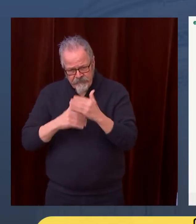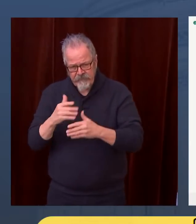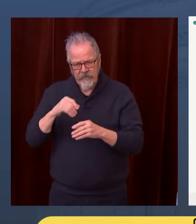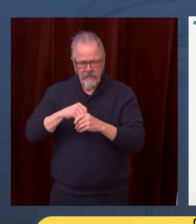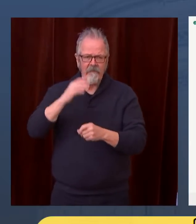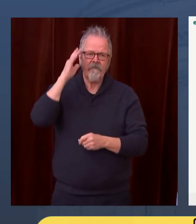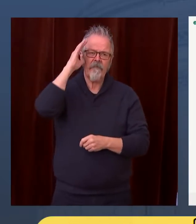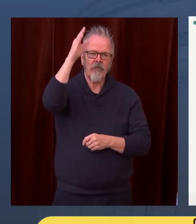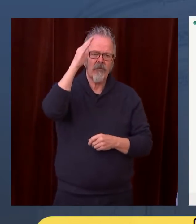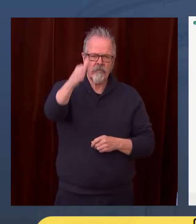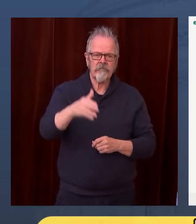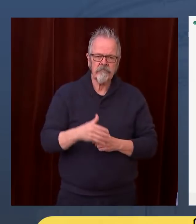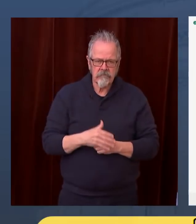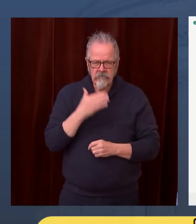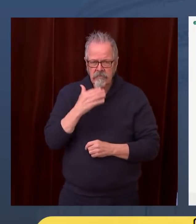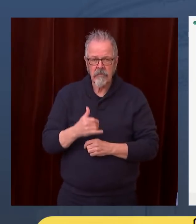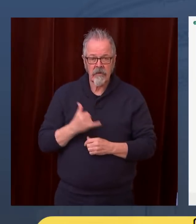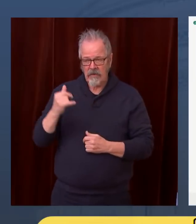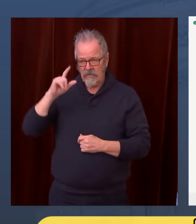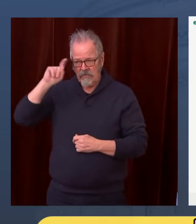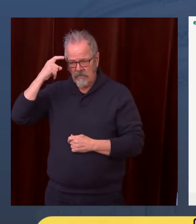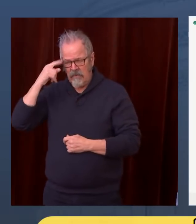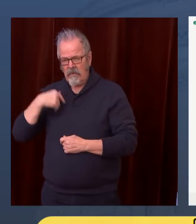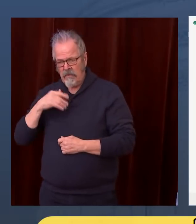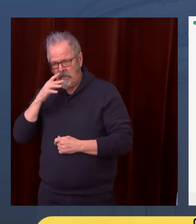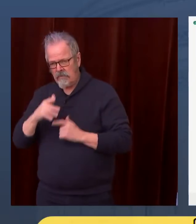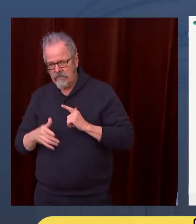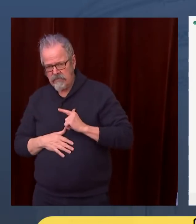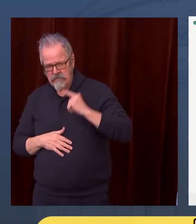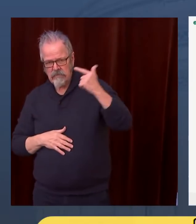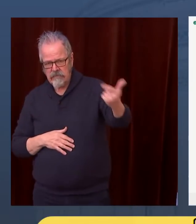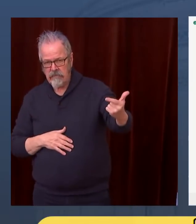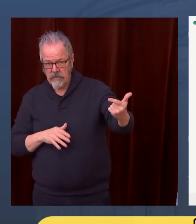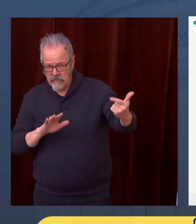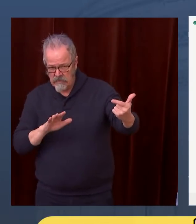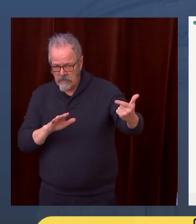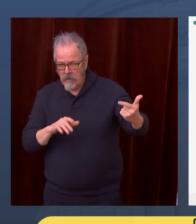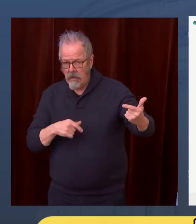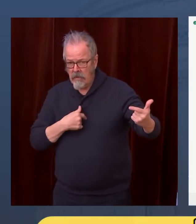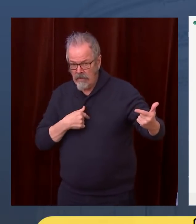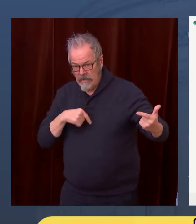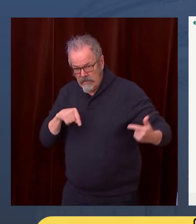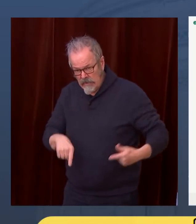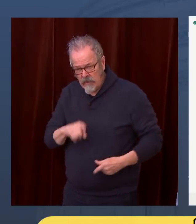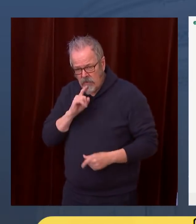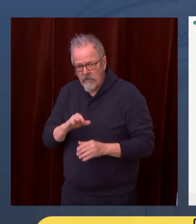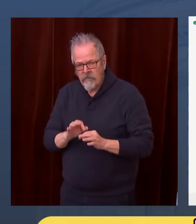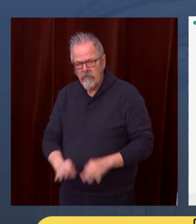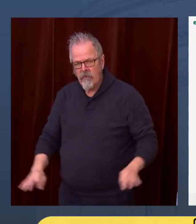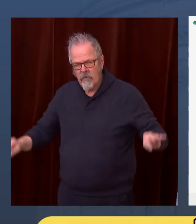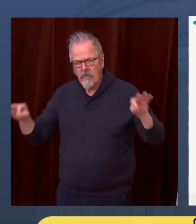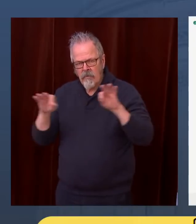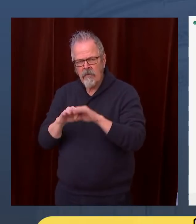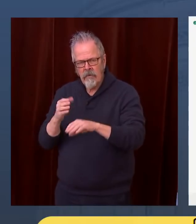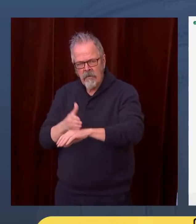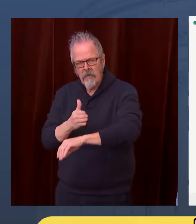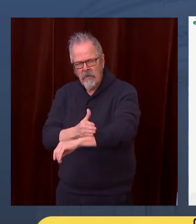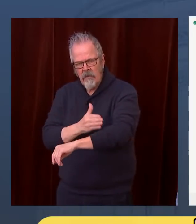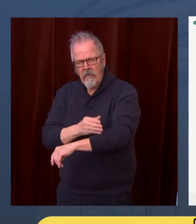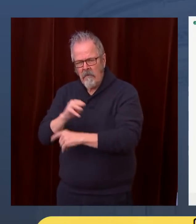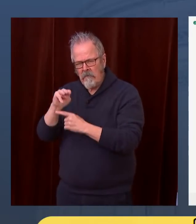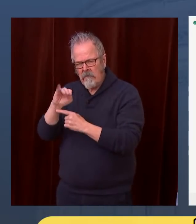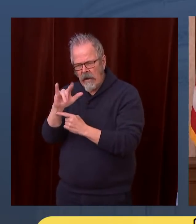I will turn it back to you and just say this is an incredibly important milestone for us in the state of Washington, and we're thankful that we're getting